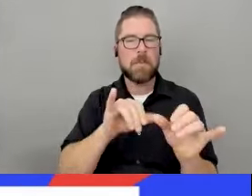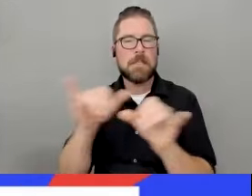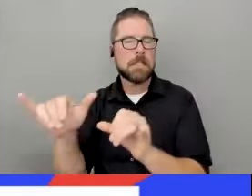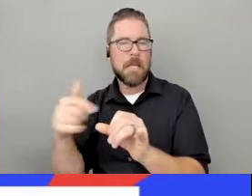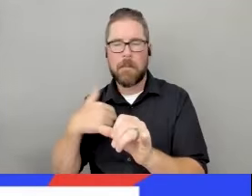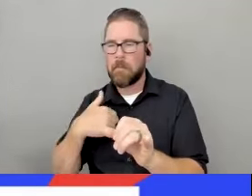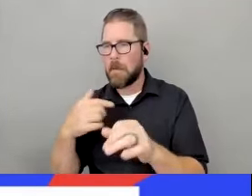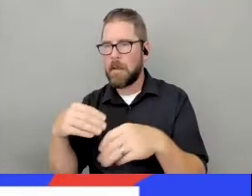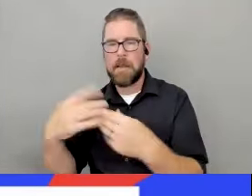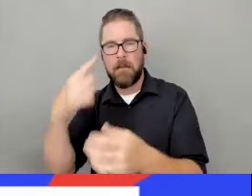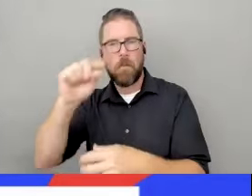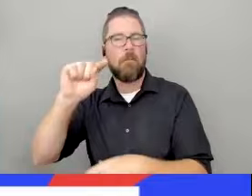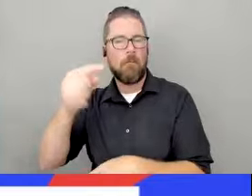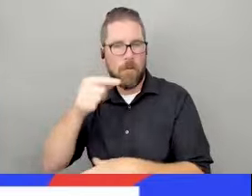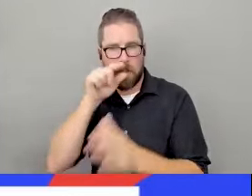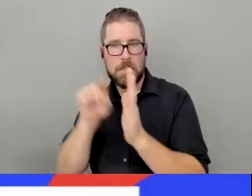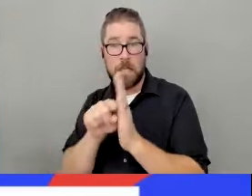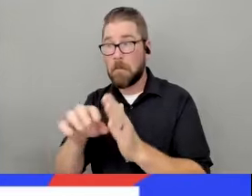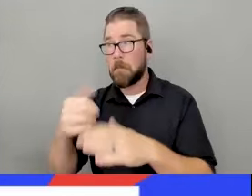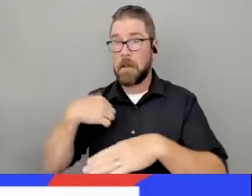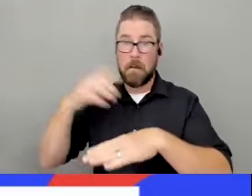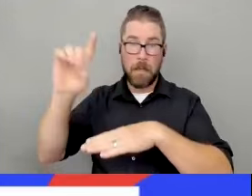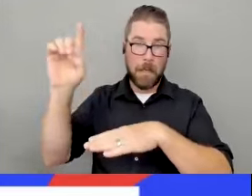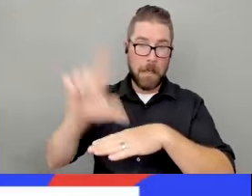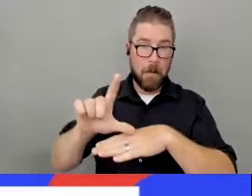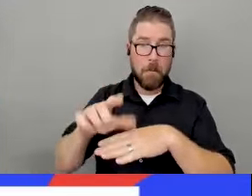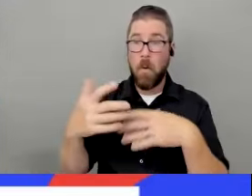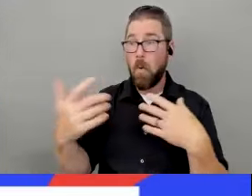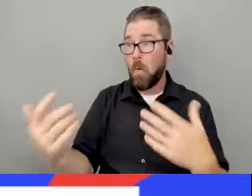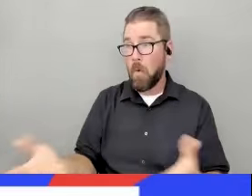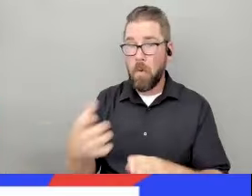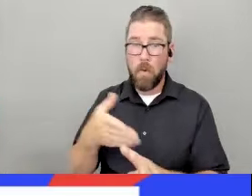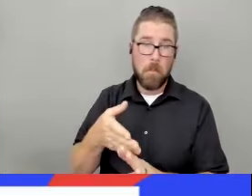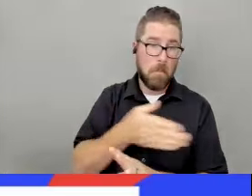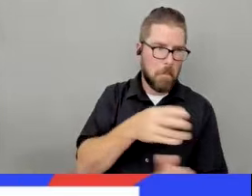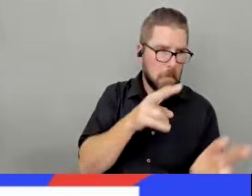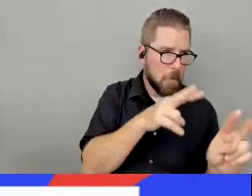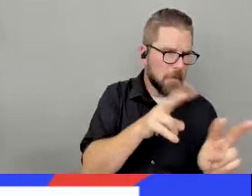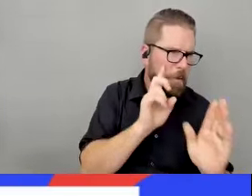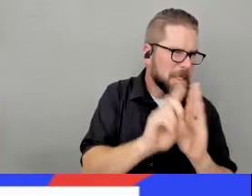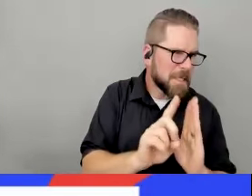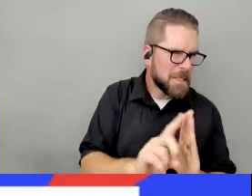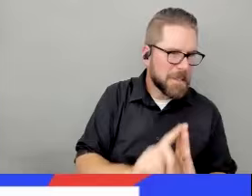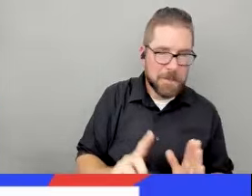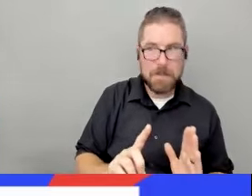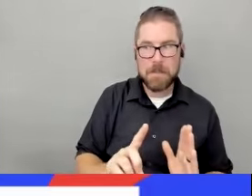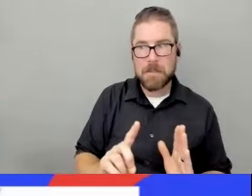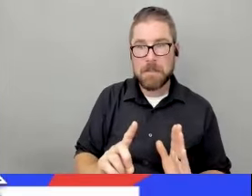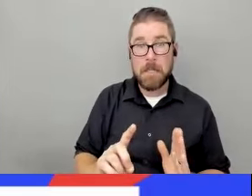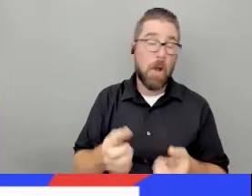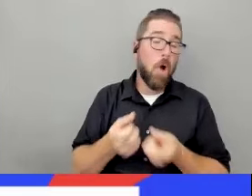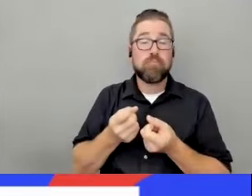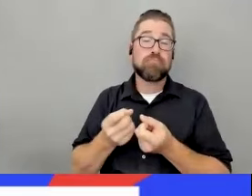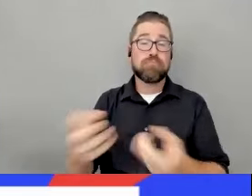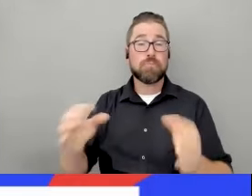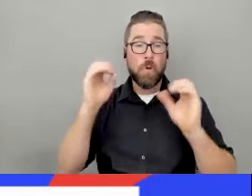I downloaded it. Or I can preview it, right? I want to check it out before I give it to the students. I highly suggest it.